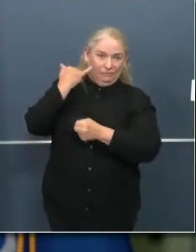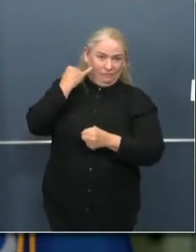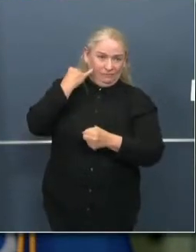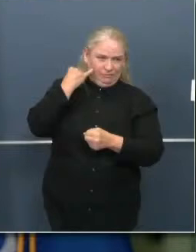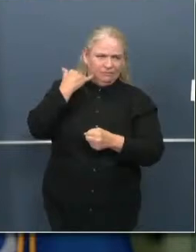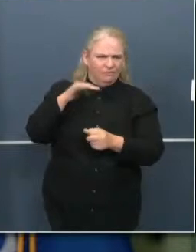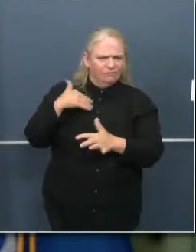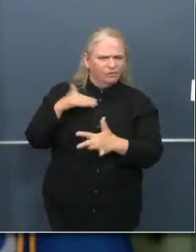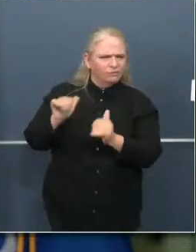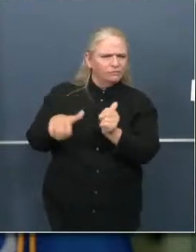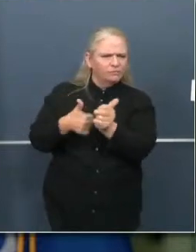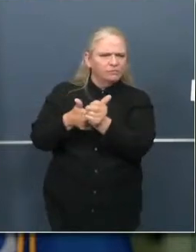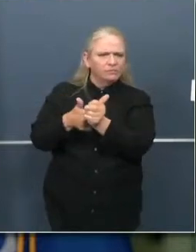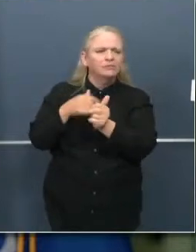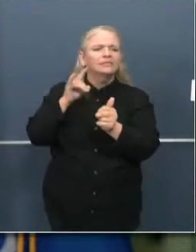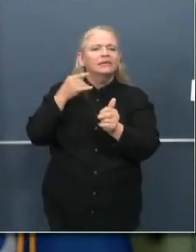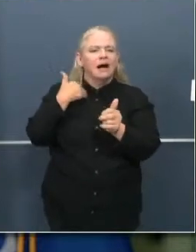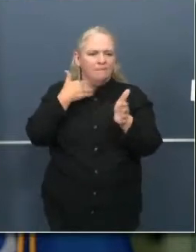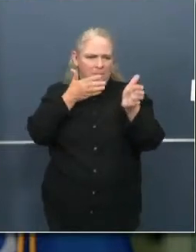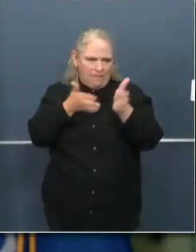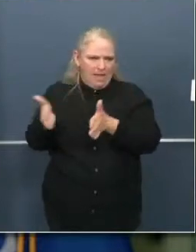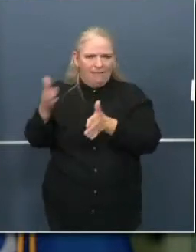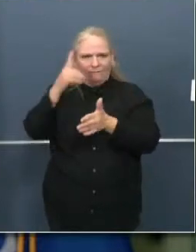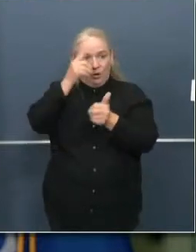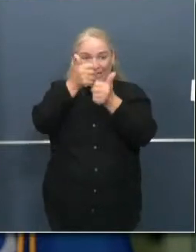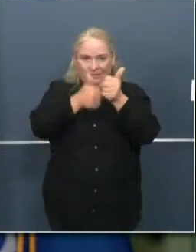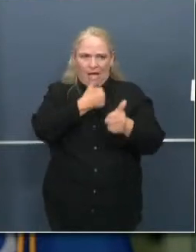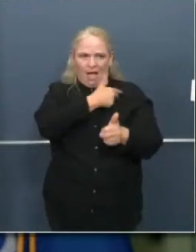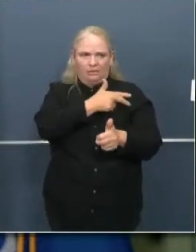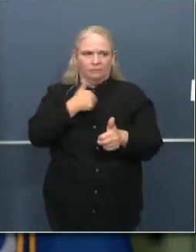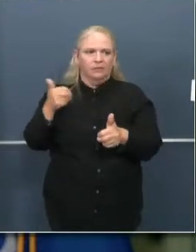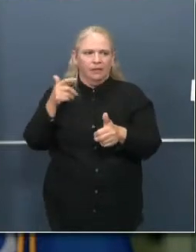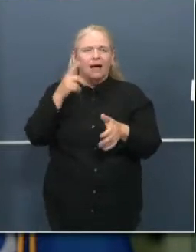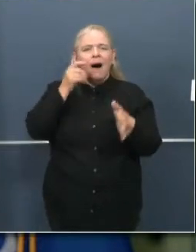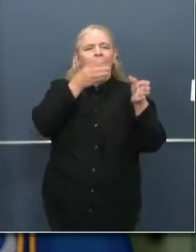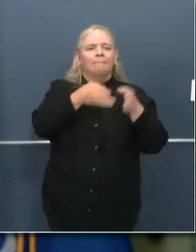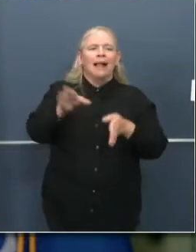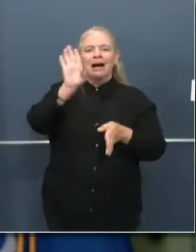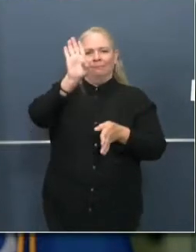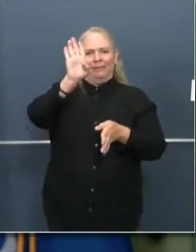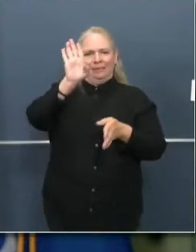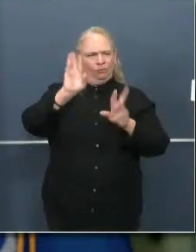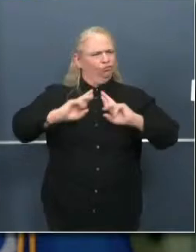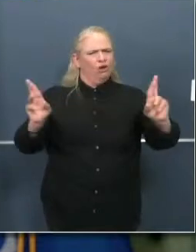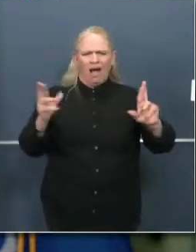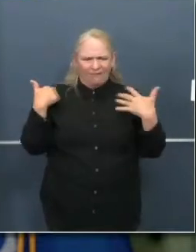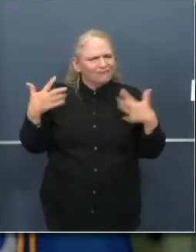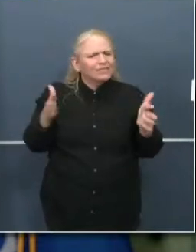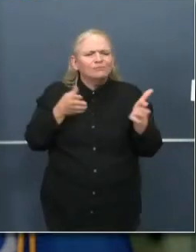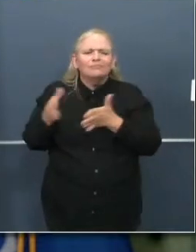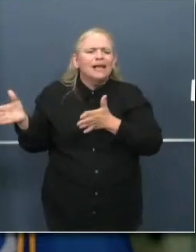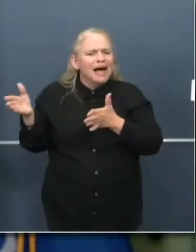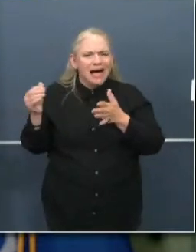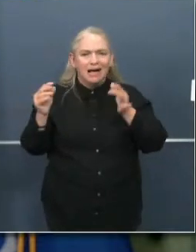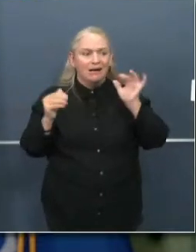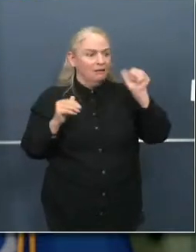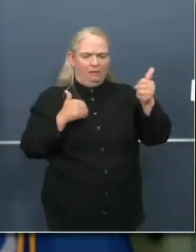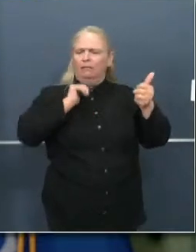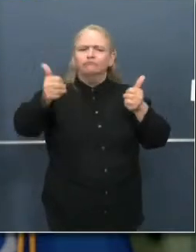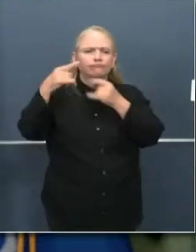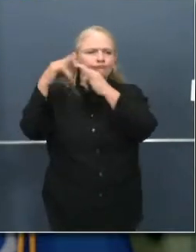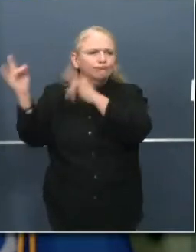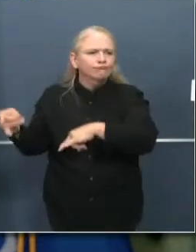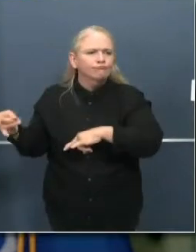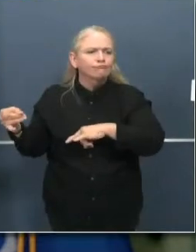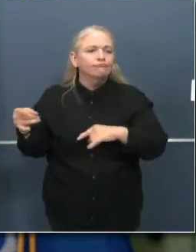nearby the old Arco Arena, we've set up beds and sites to be used as needed. Look, the plans that we